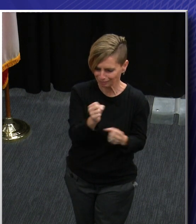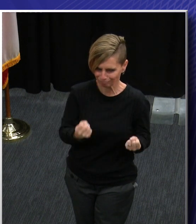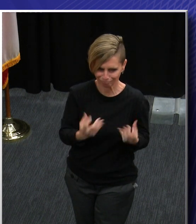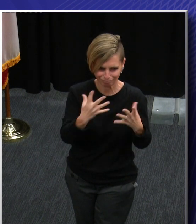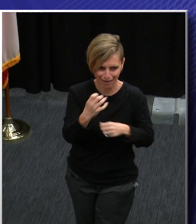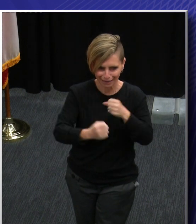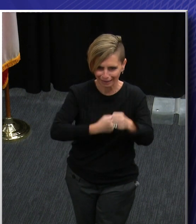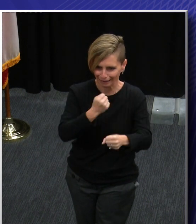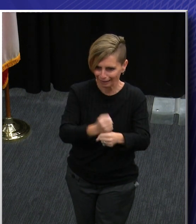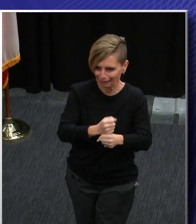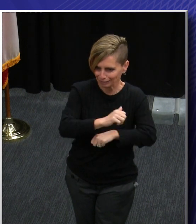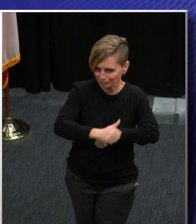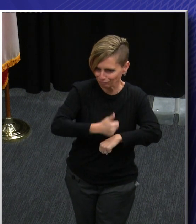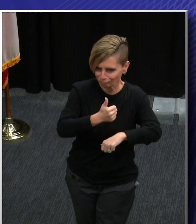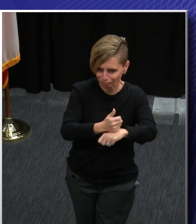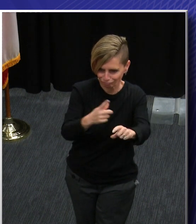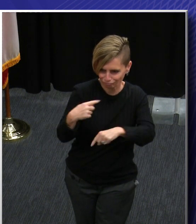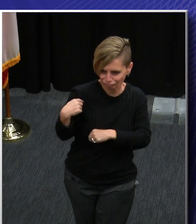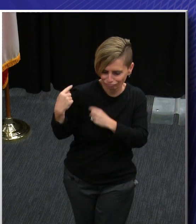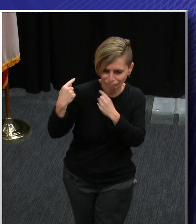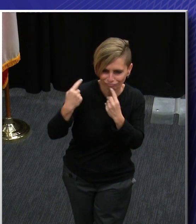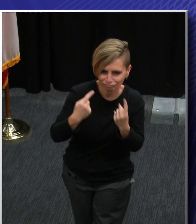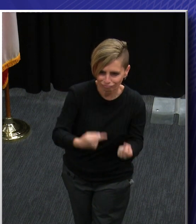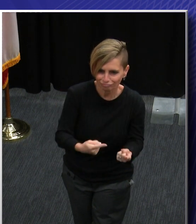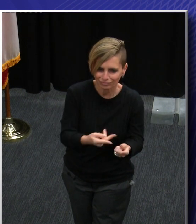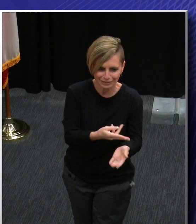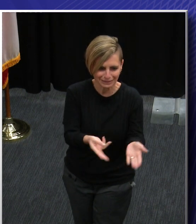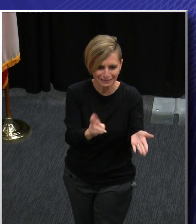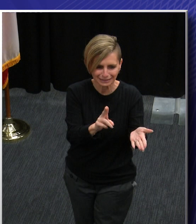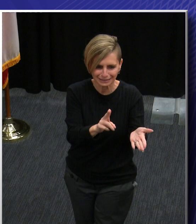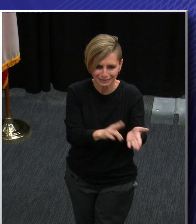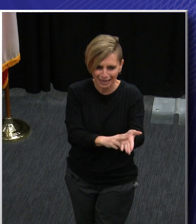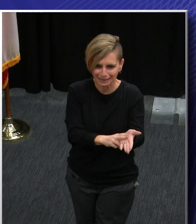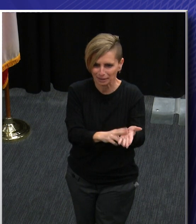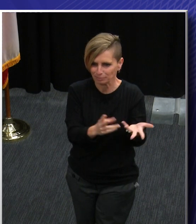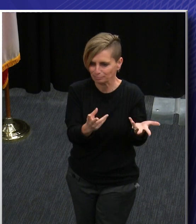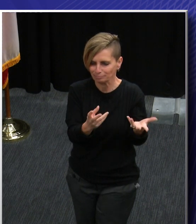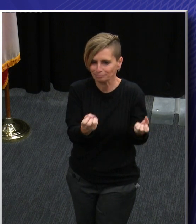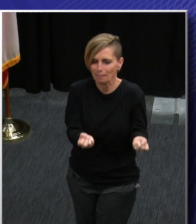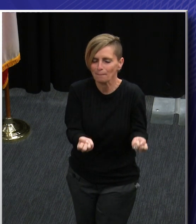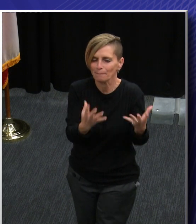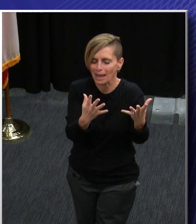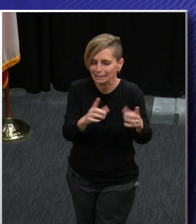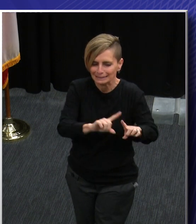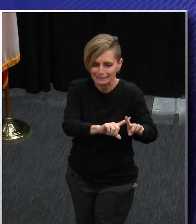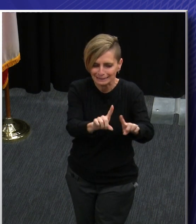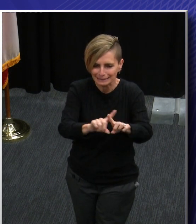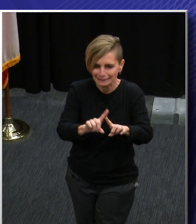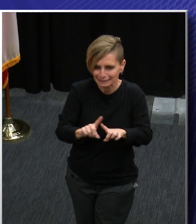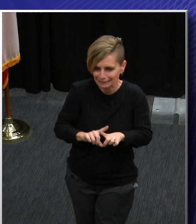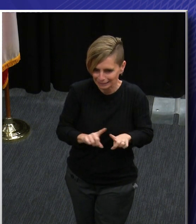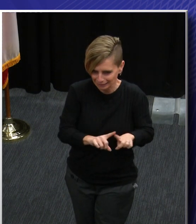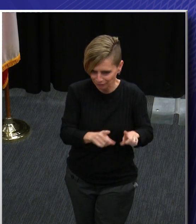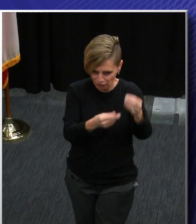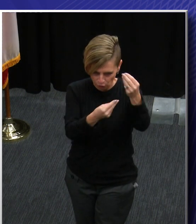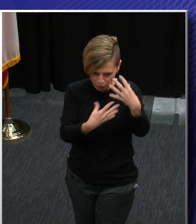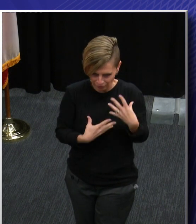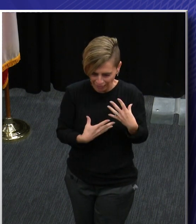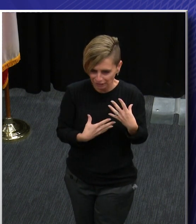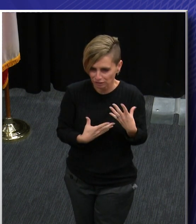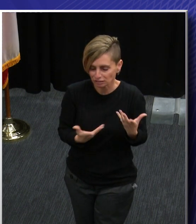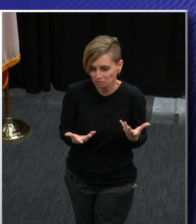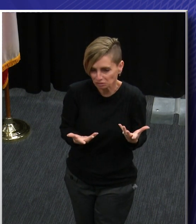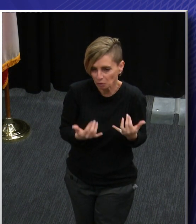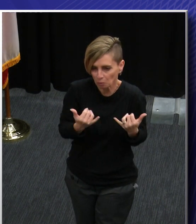been many people who have signed up to receive all types of notifications about what's going on in the county. And this is just another